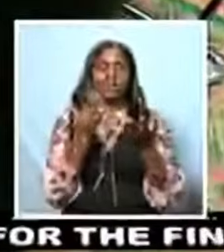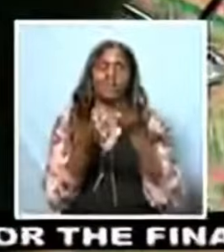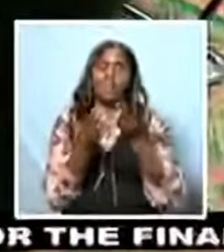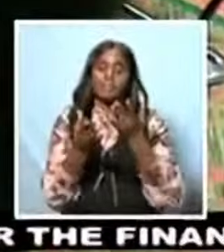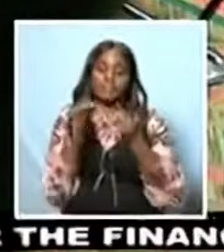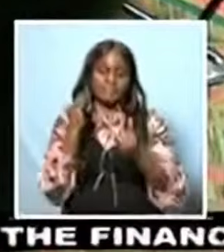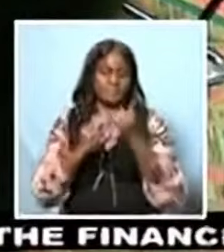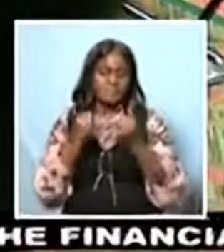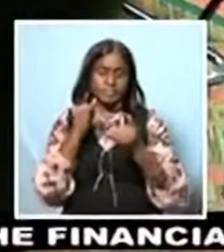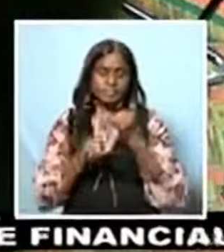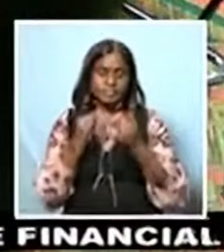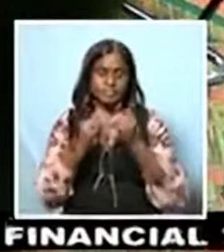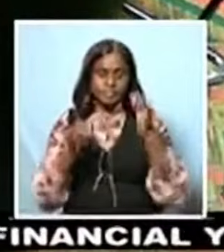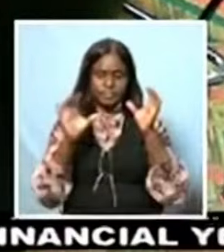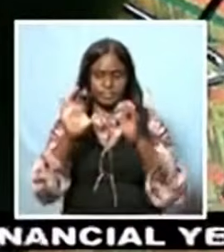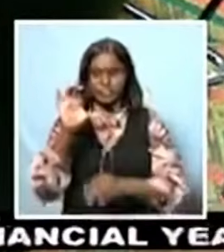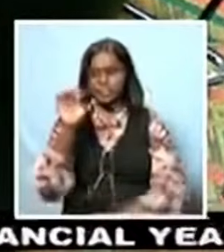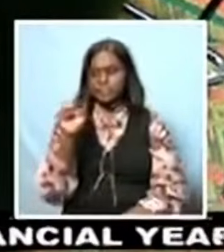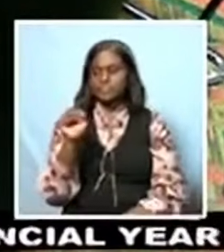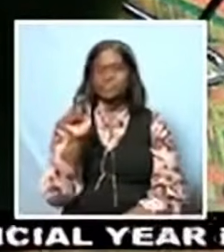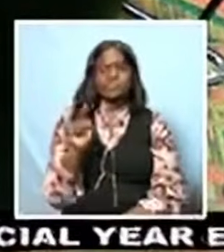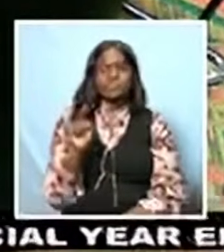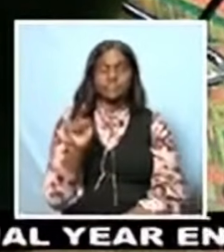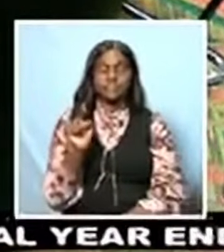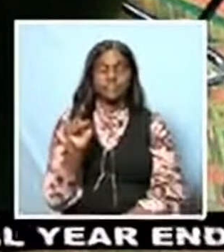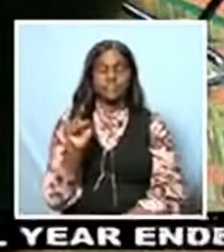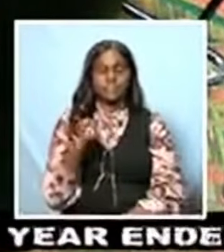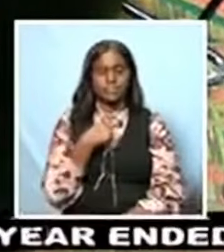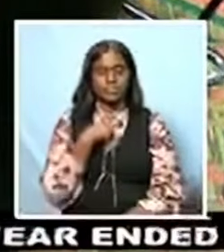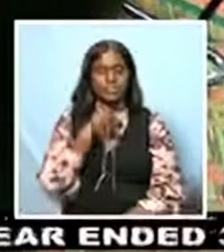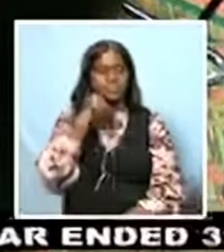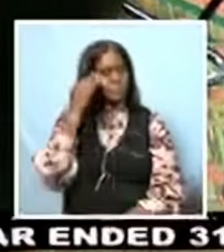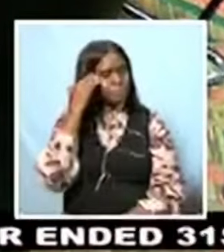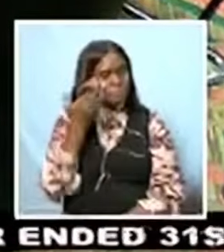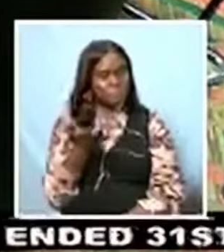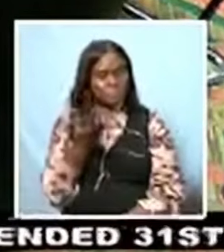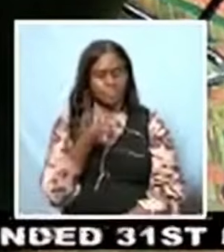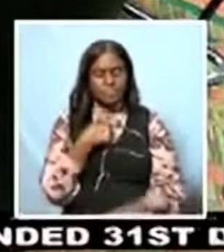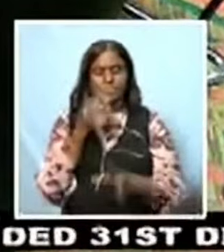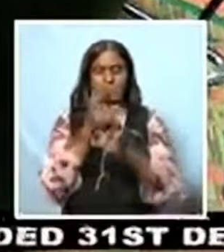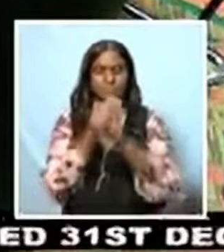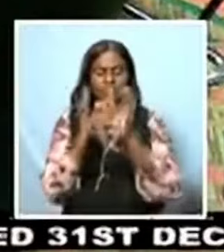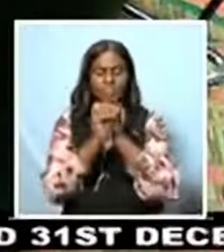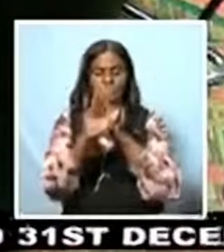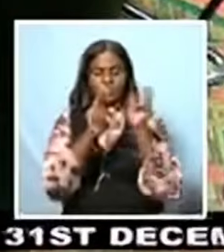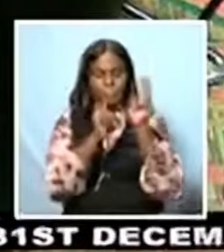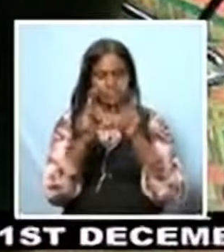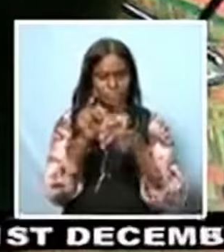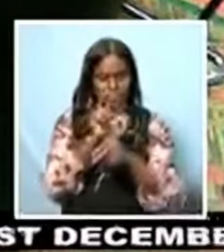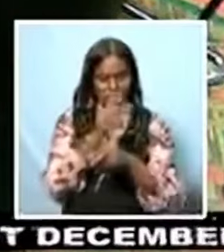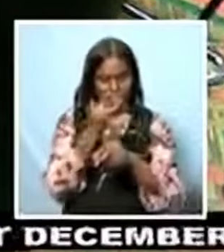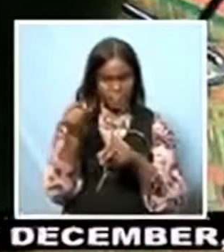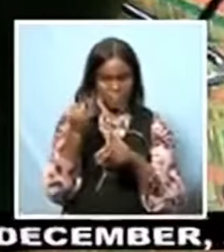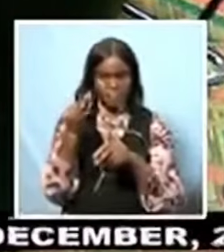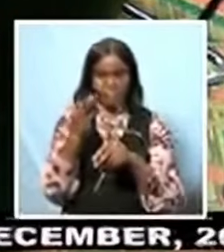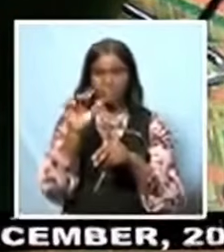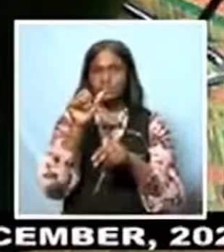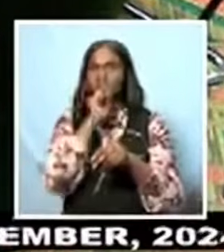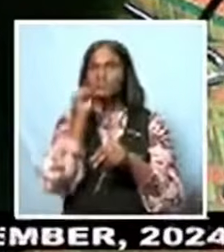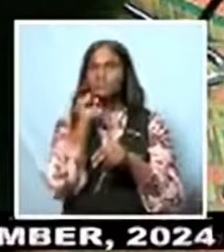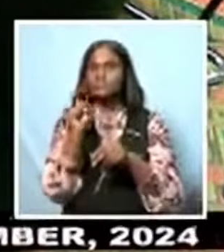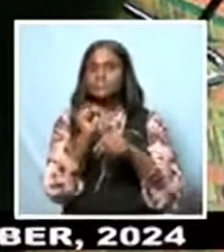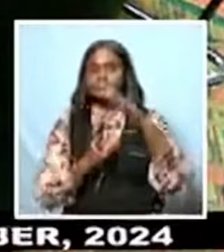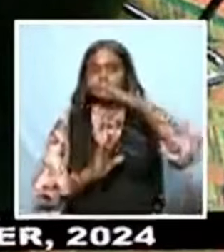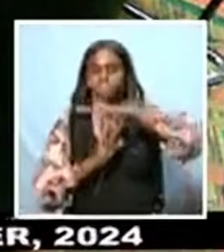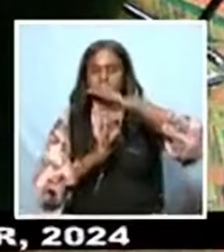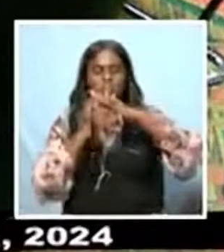the last one, Council Secretary. I don't know, maybe I could have missed the response. Here on the issue of the age limit for cash for